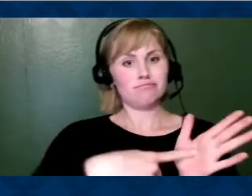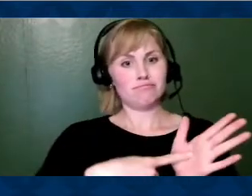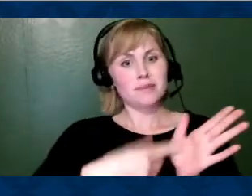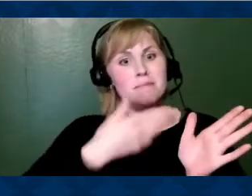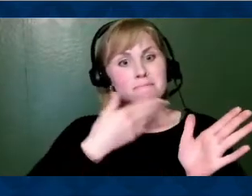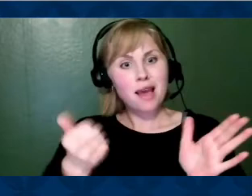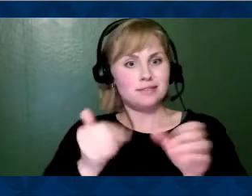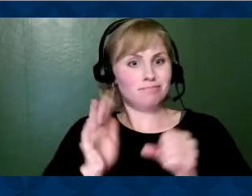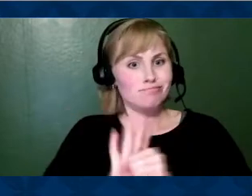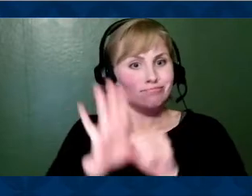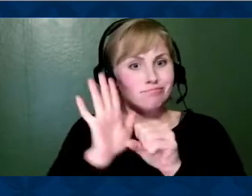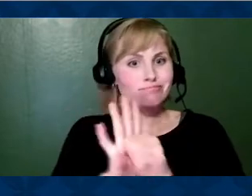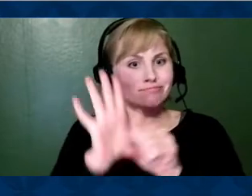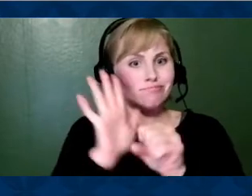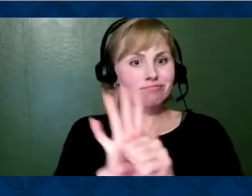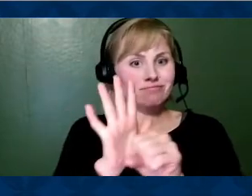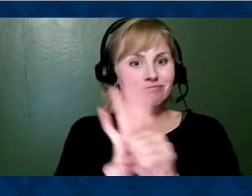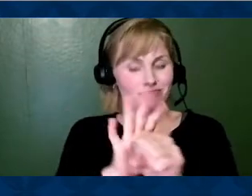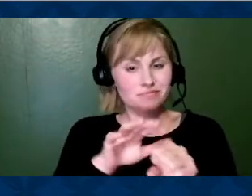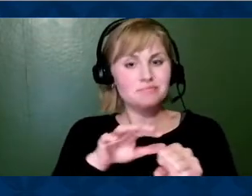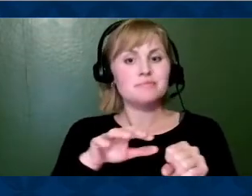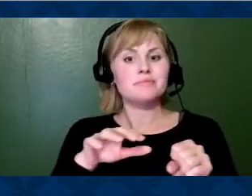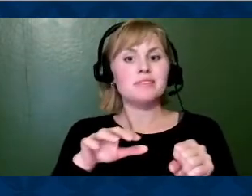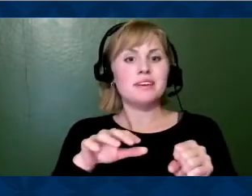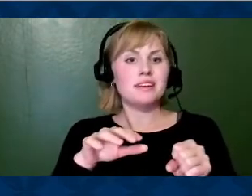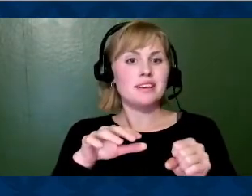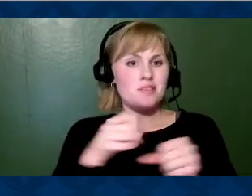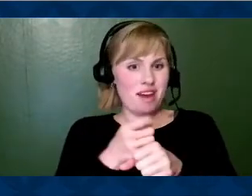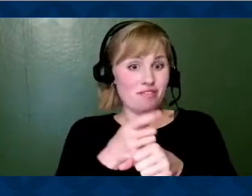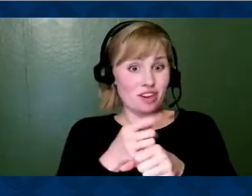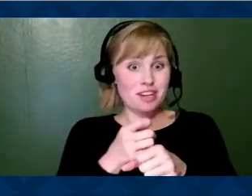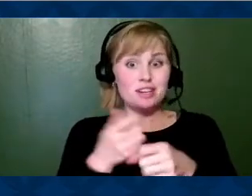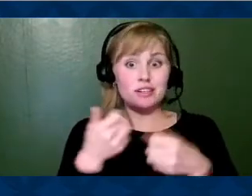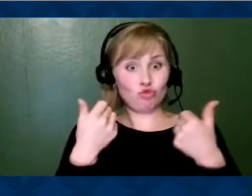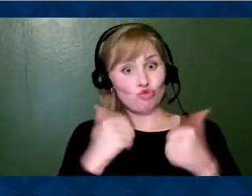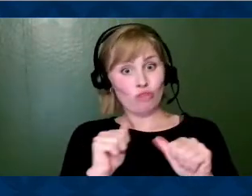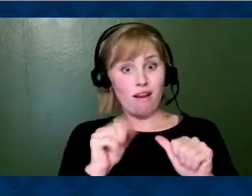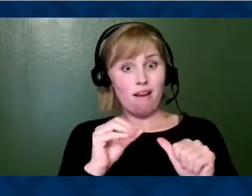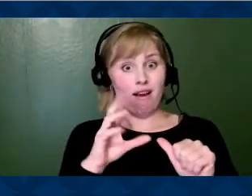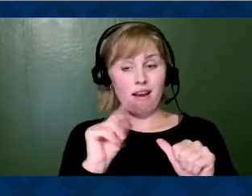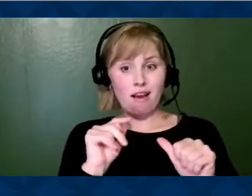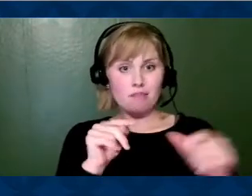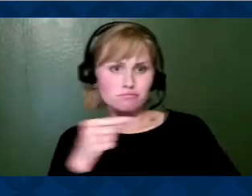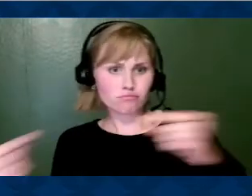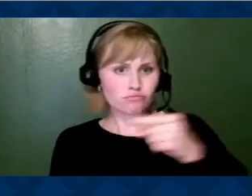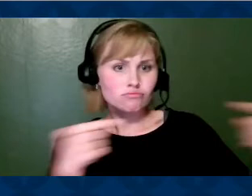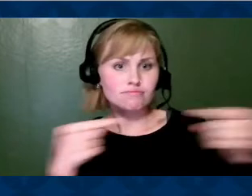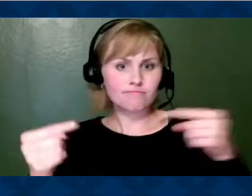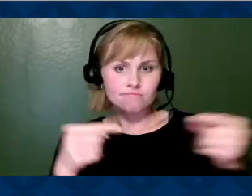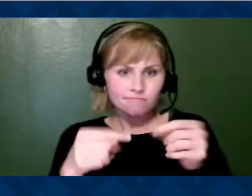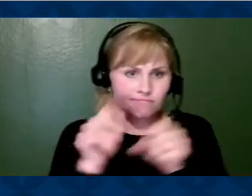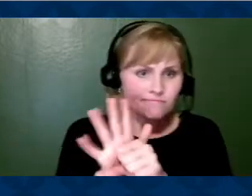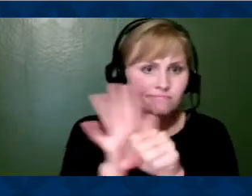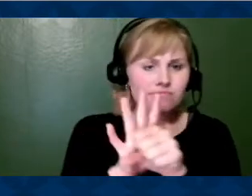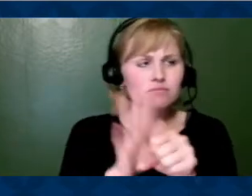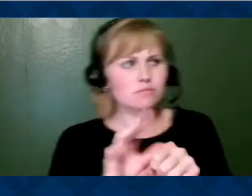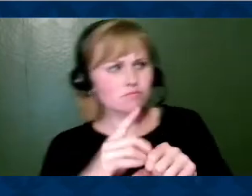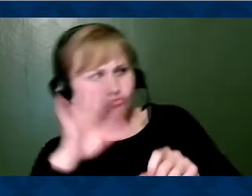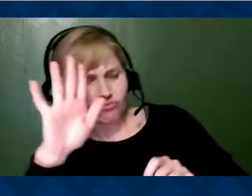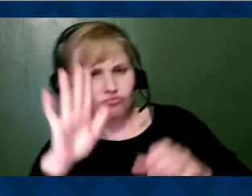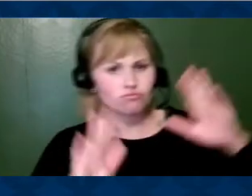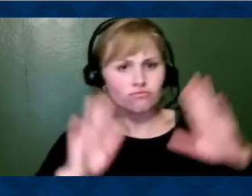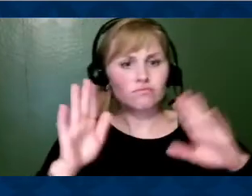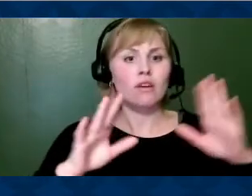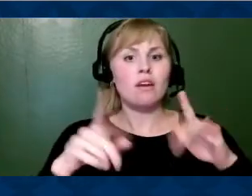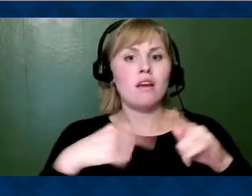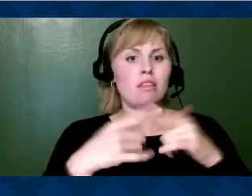they try out over the course of the year, and 4 finalists get to moot in front of a leading appellate jurist. And